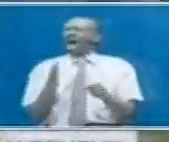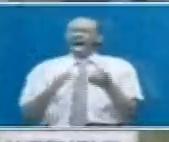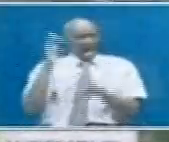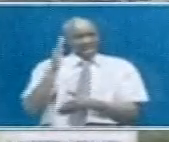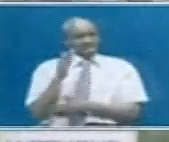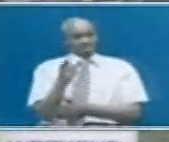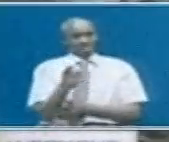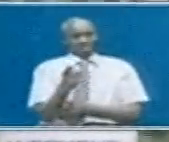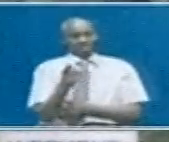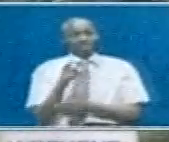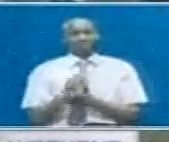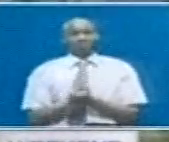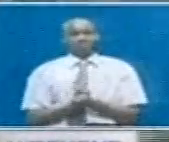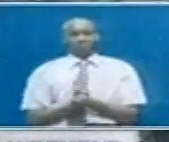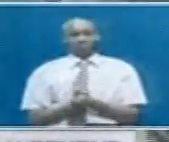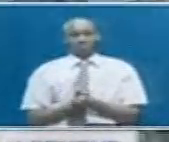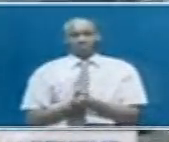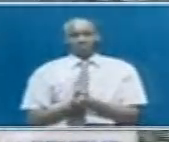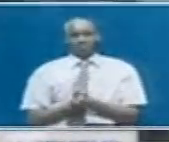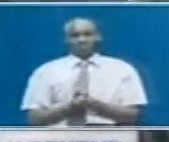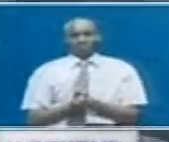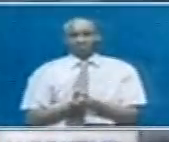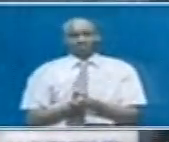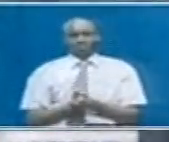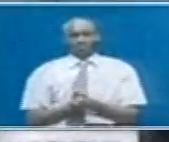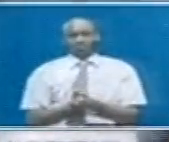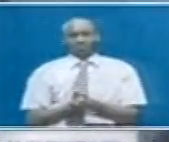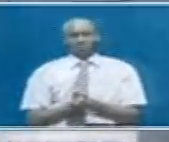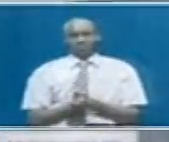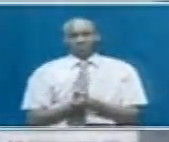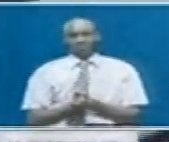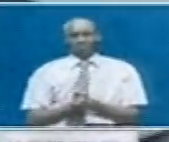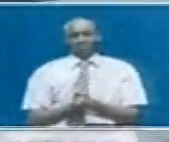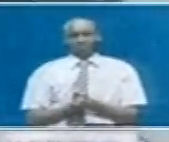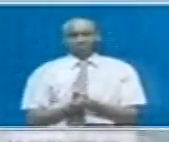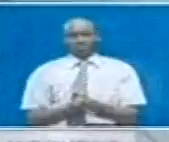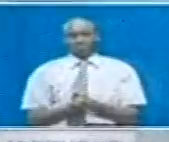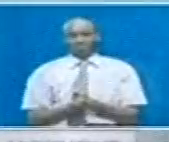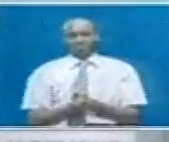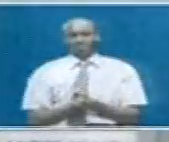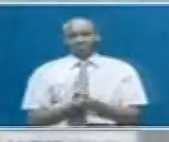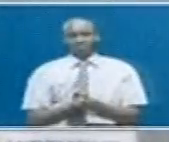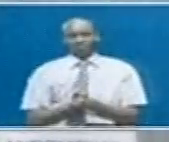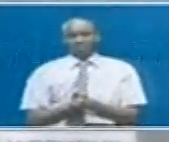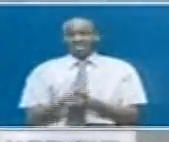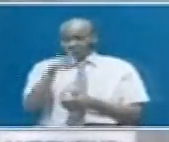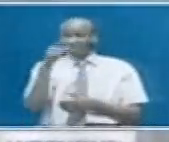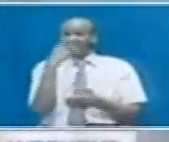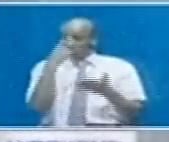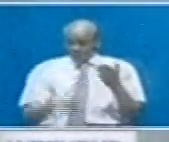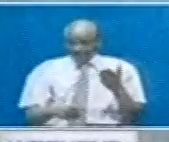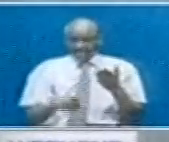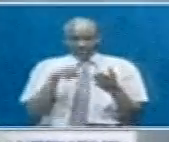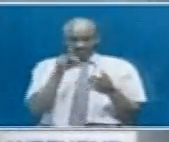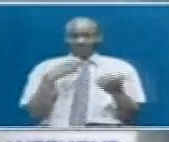Sing. Sing. He claims that his